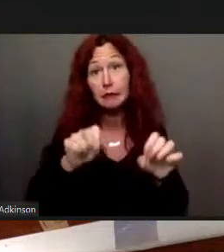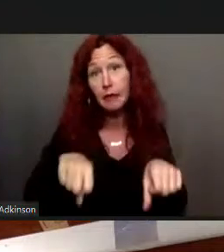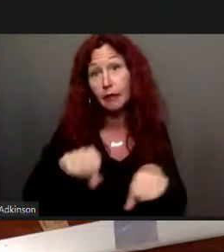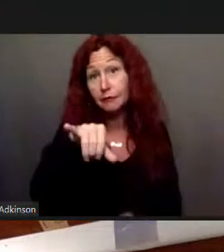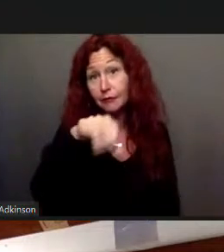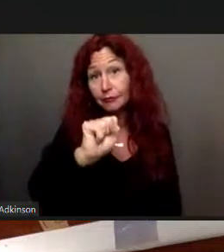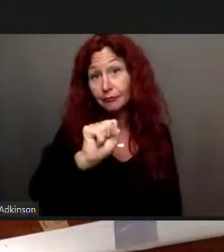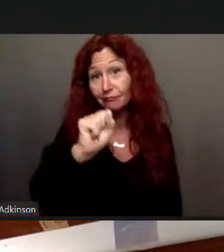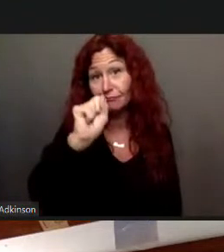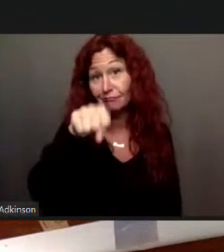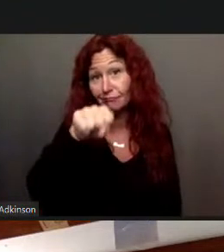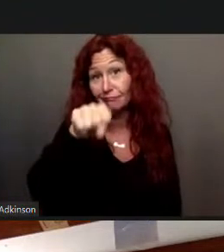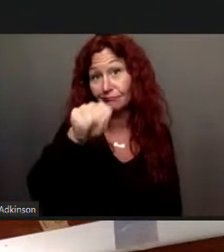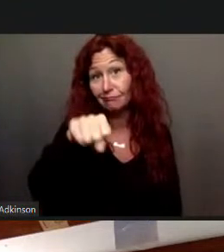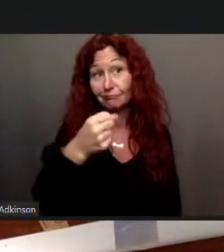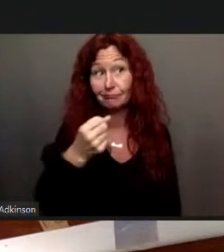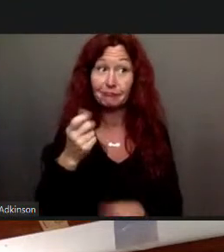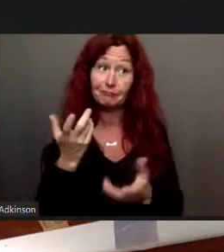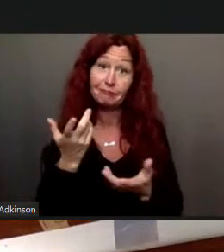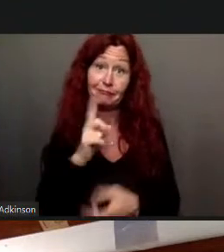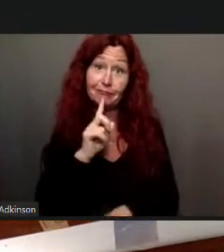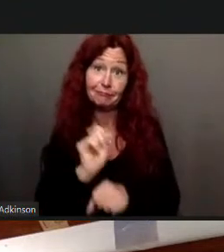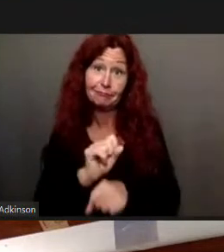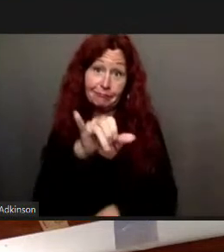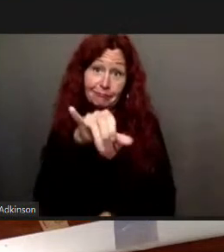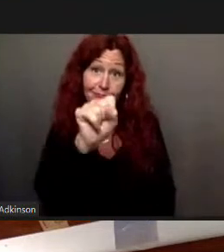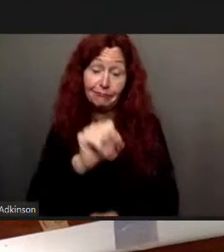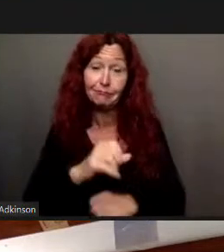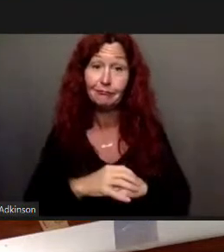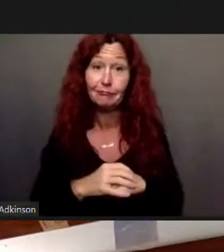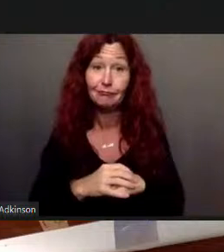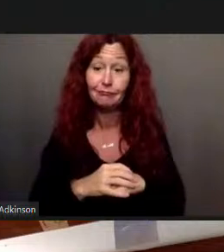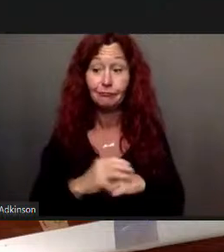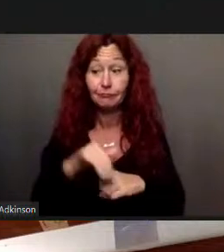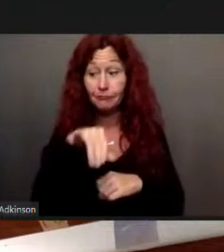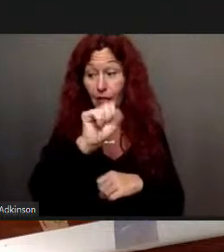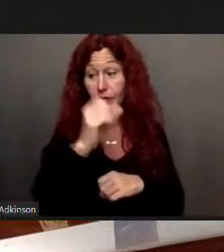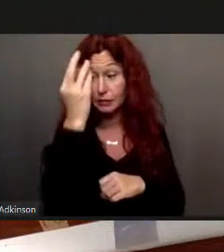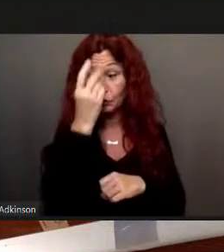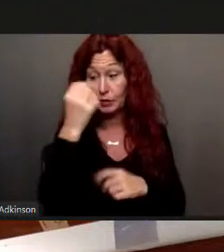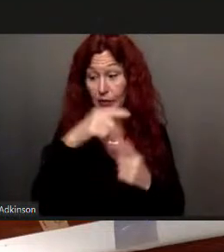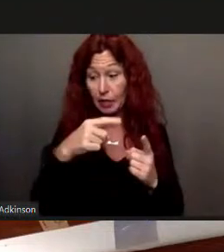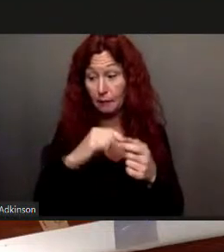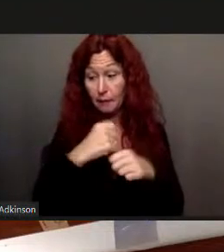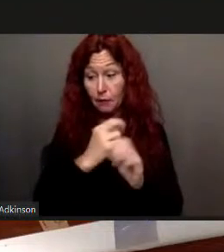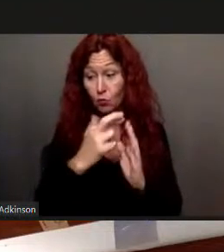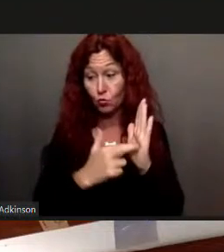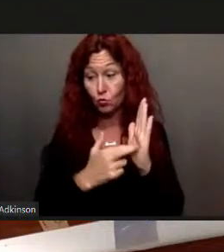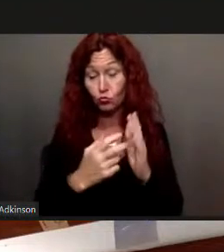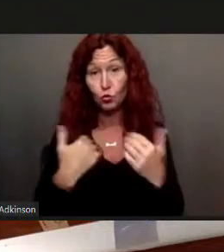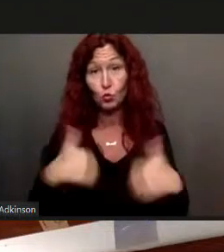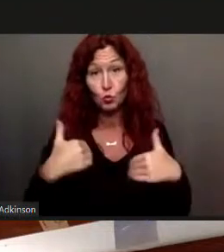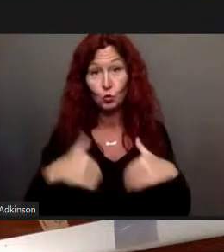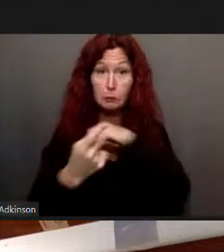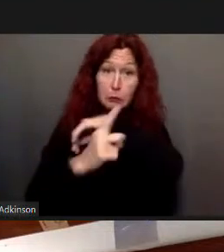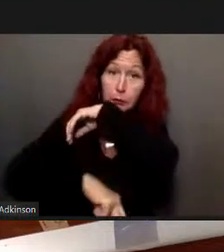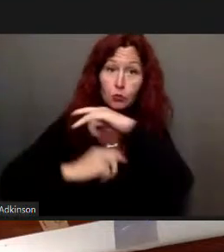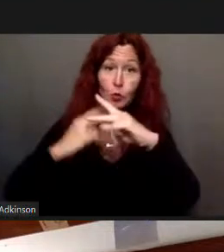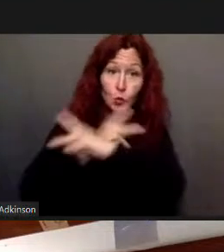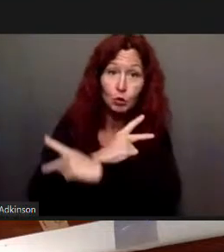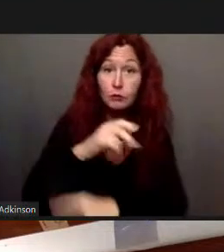violation could be as high as a second degree misdemeanor. So yes, is it on the table? Yes, it's on the table. Thank you. You're